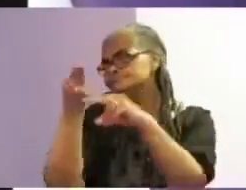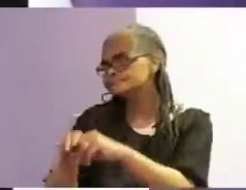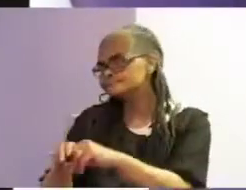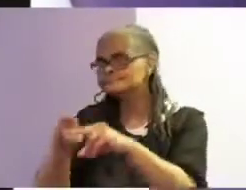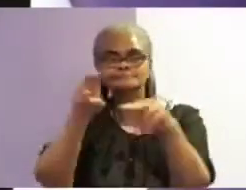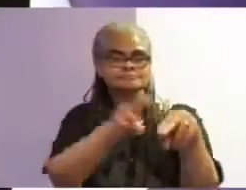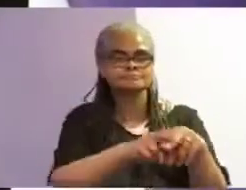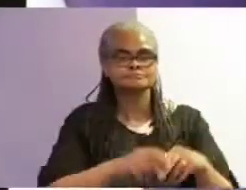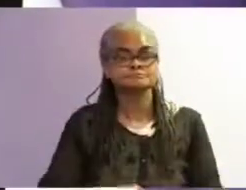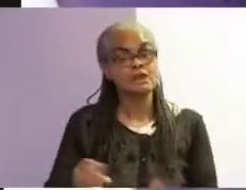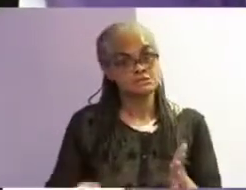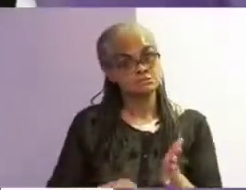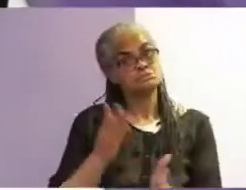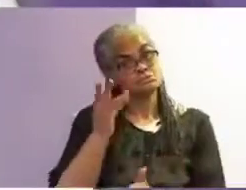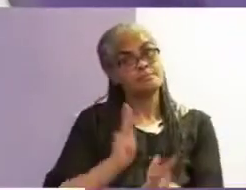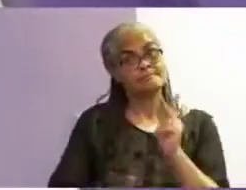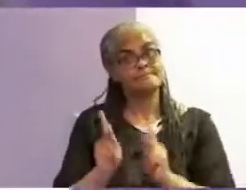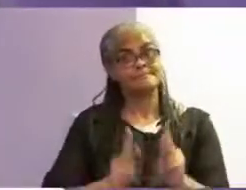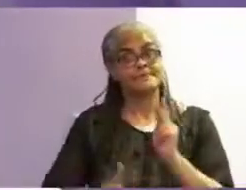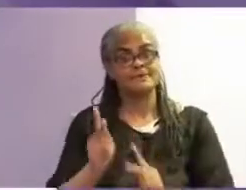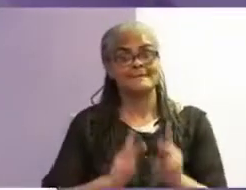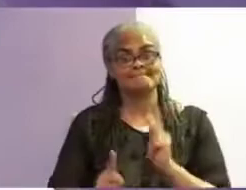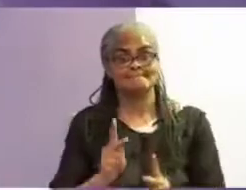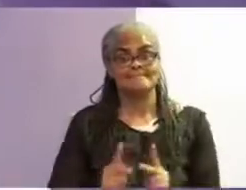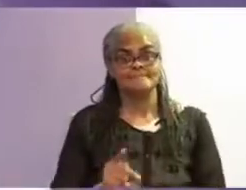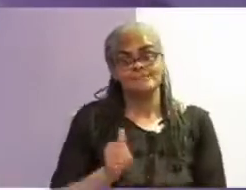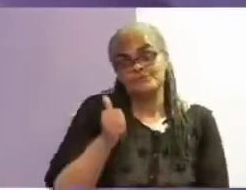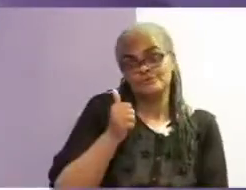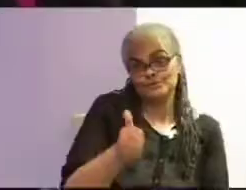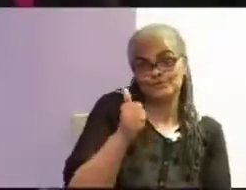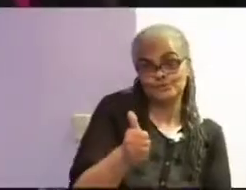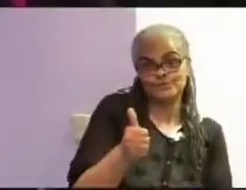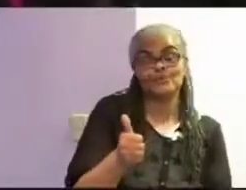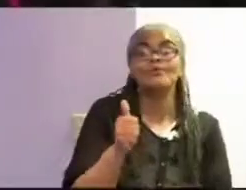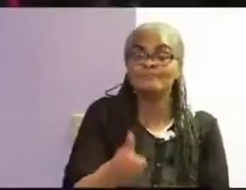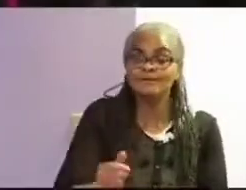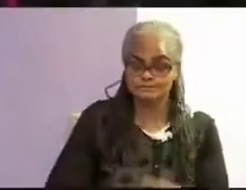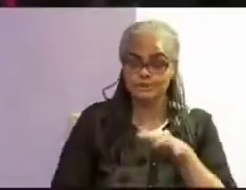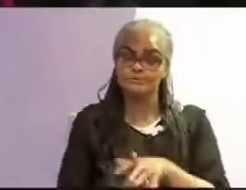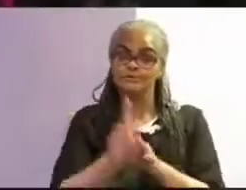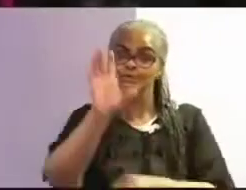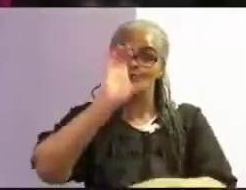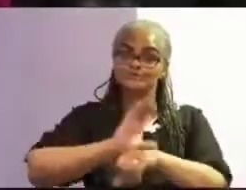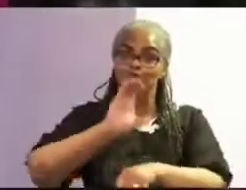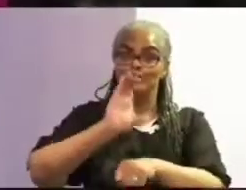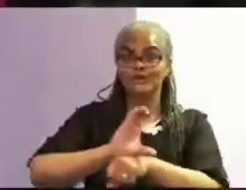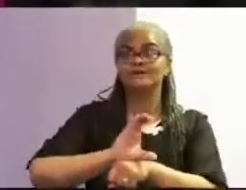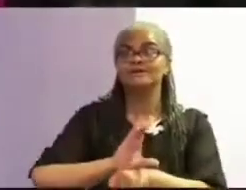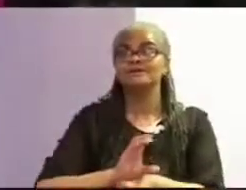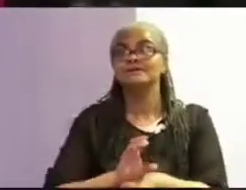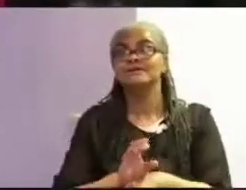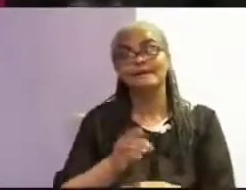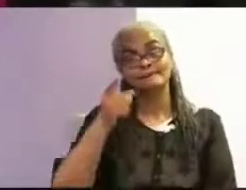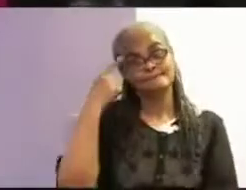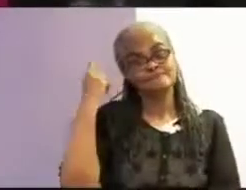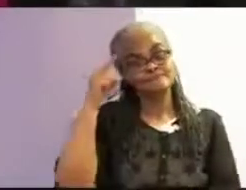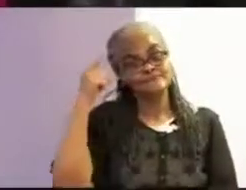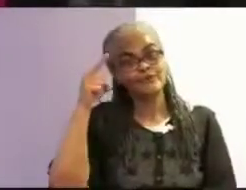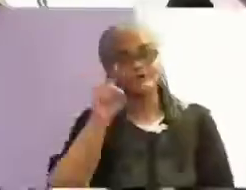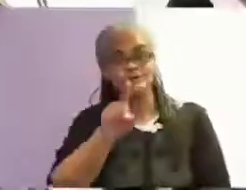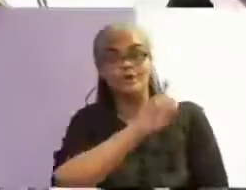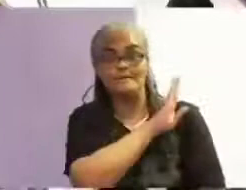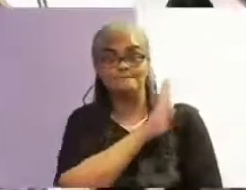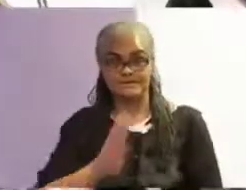Some folk will come to your church because you've been consecrated. If they come to your church just because you're a bishop, they'll